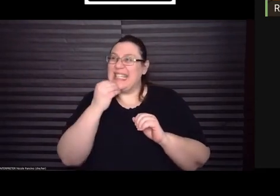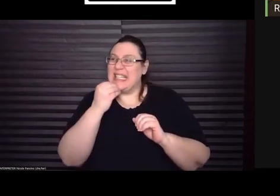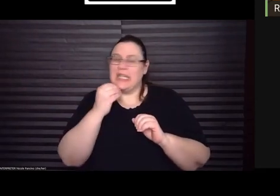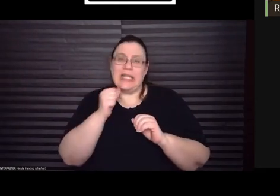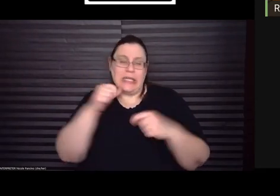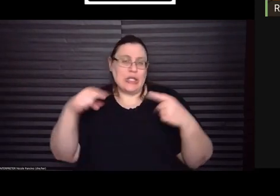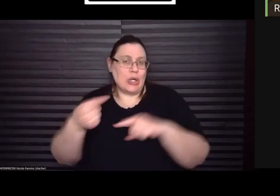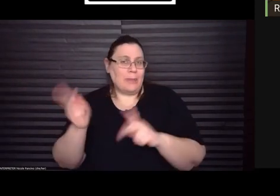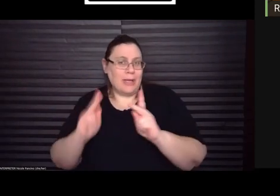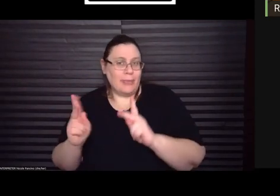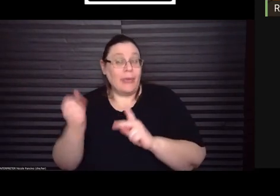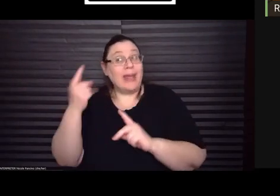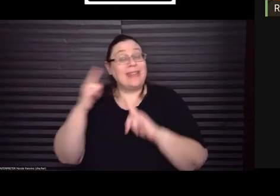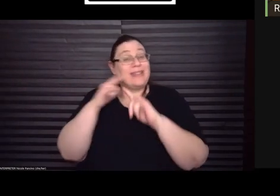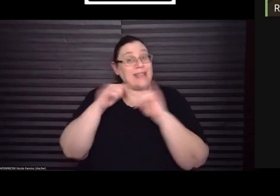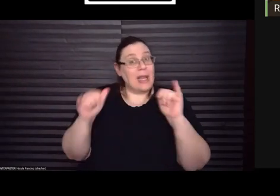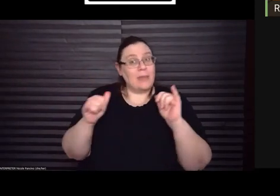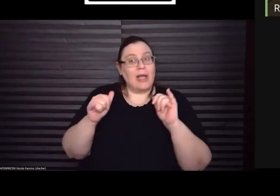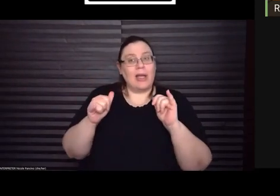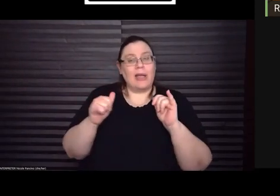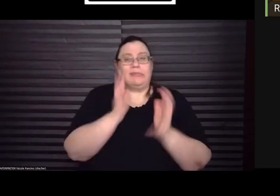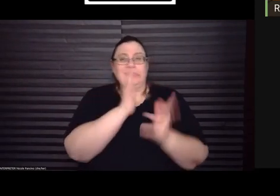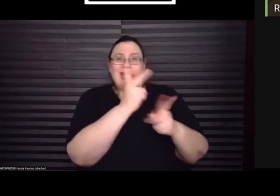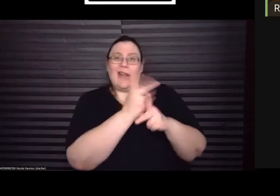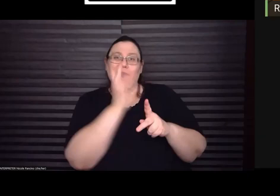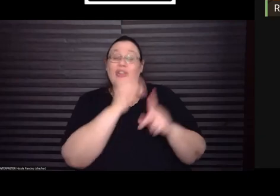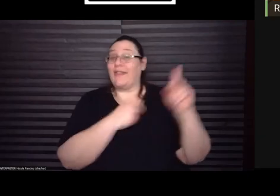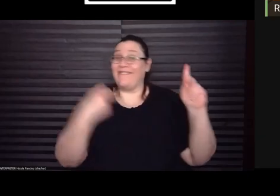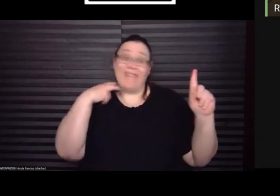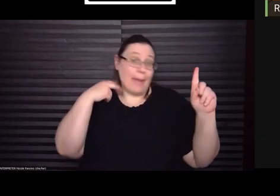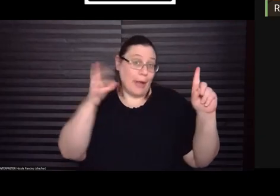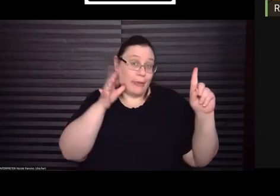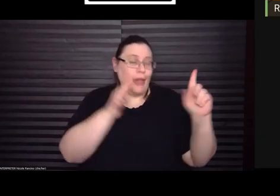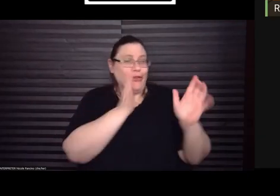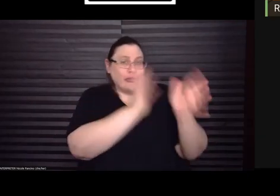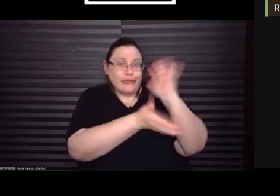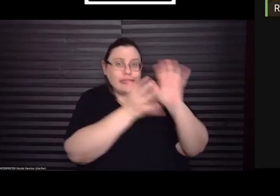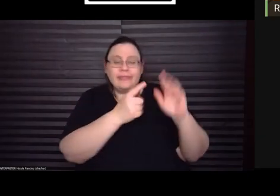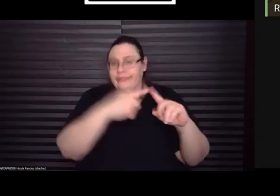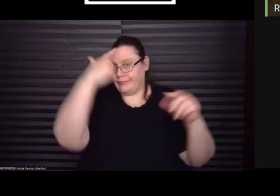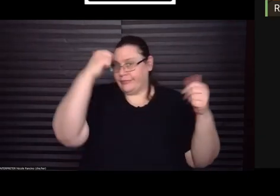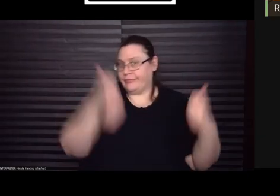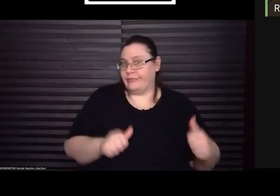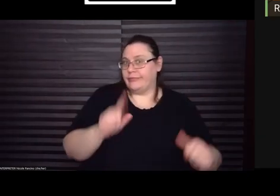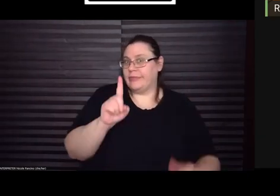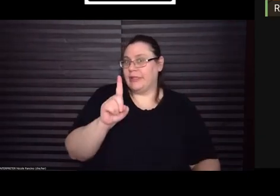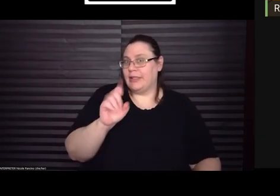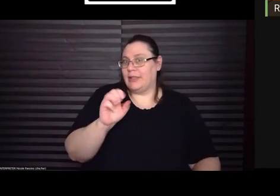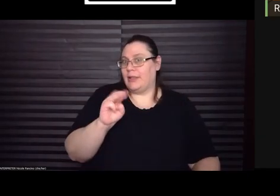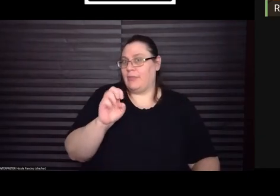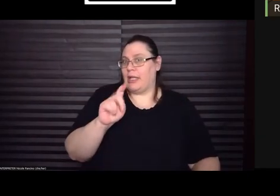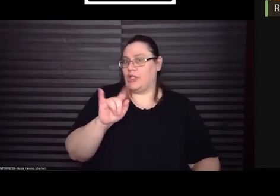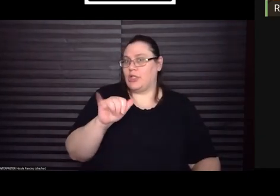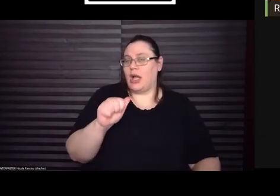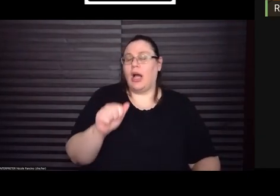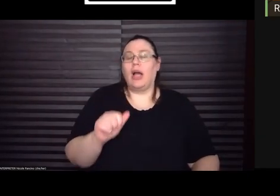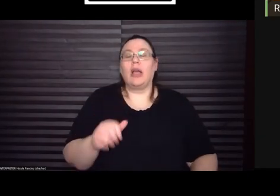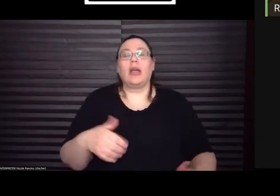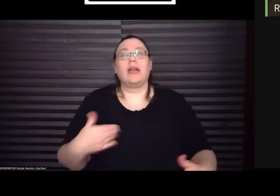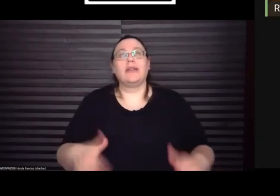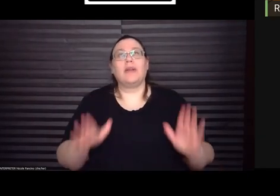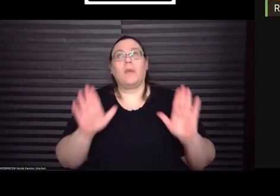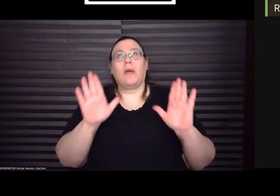hurt anybody, right? At the same time, she's taking care of her mother, her vampire mother, who has dementia. Okay. And it is